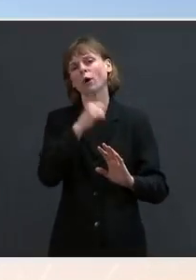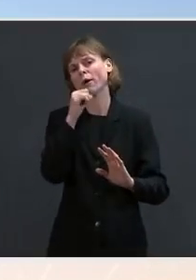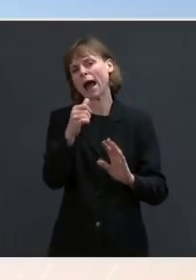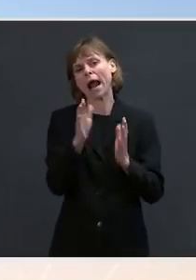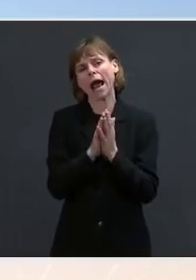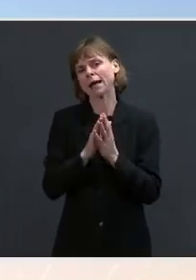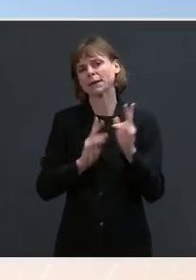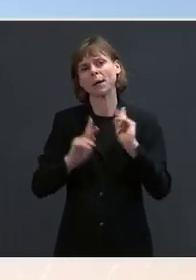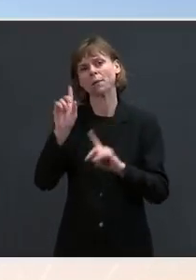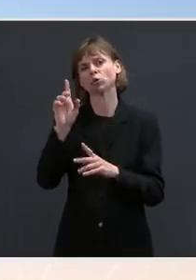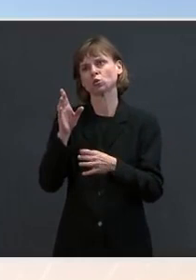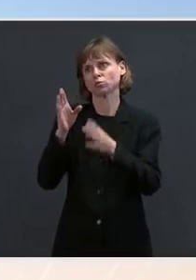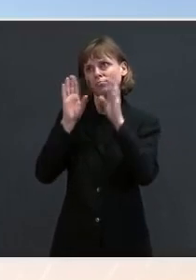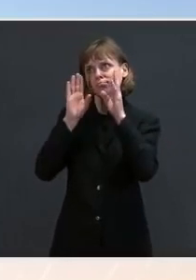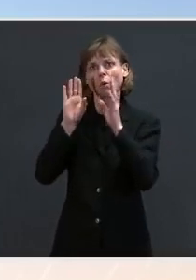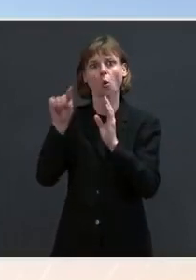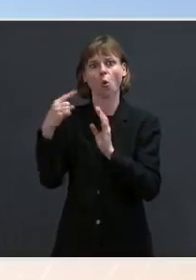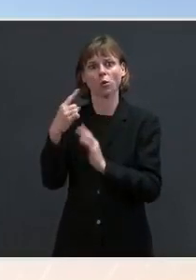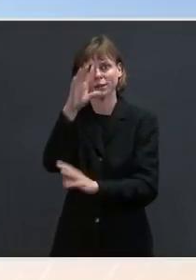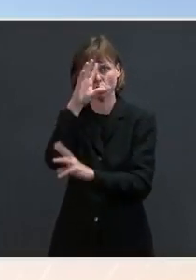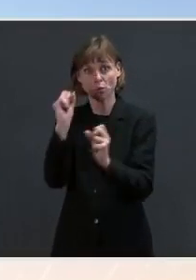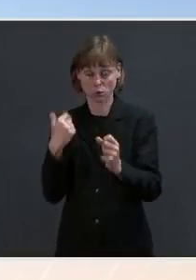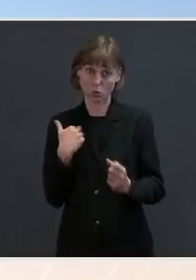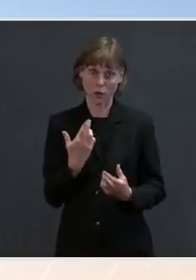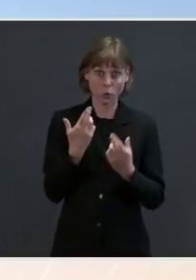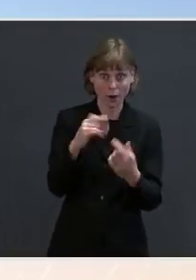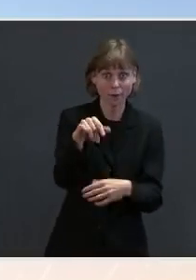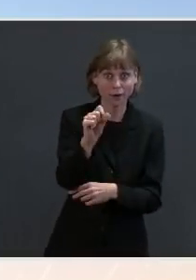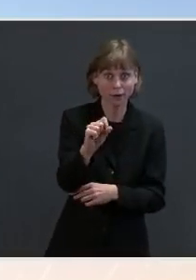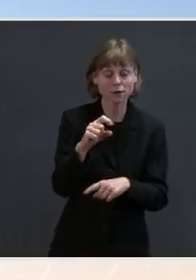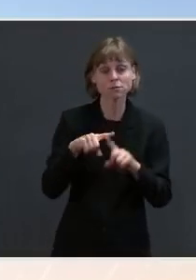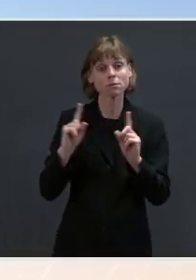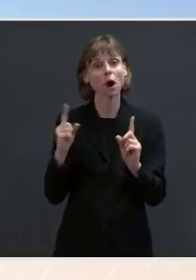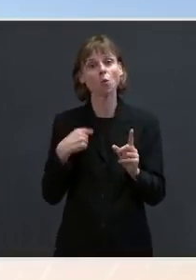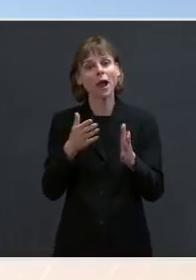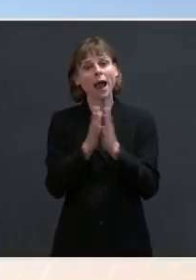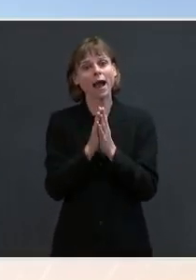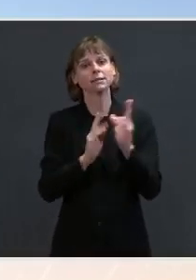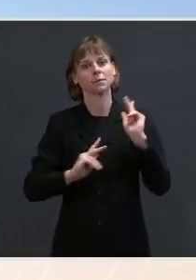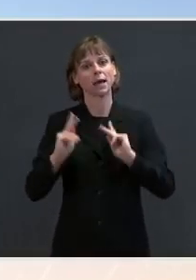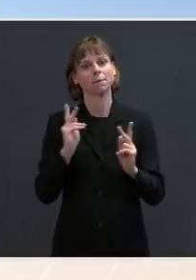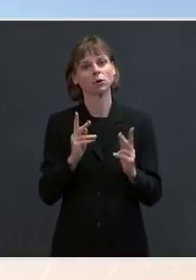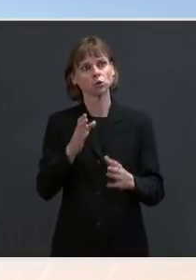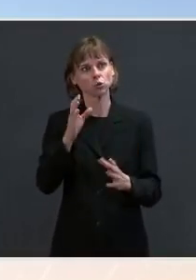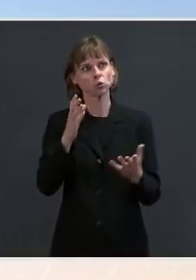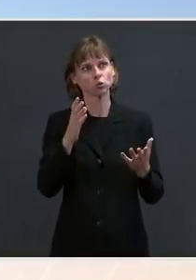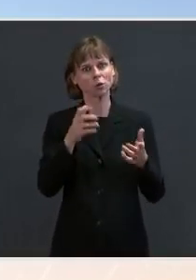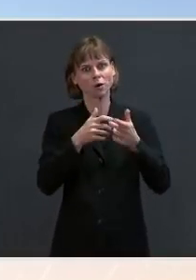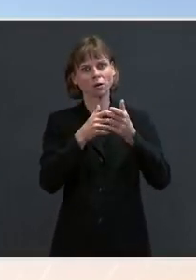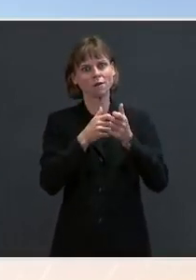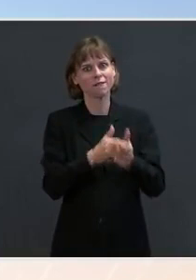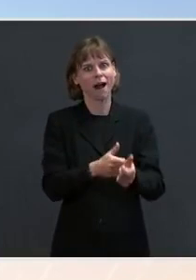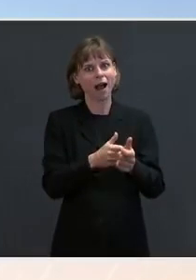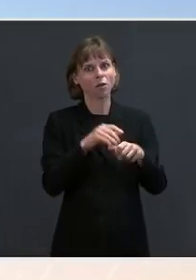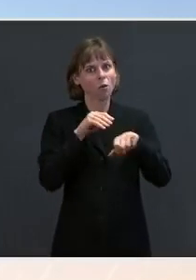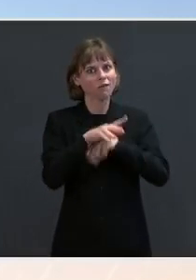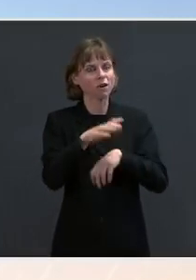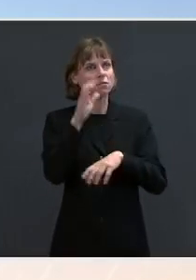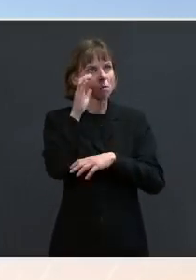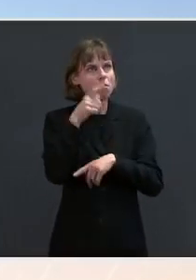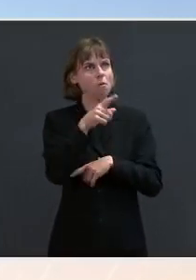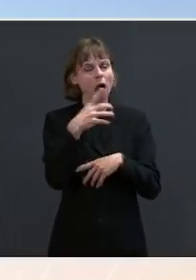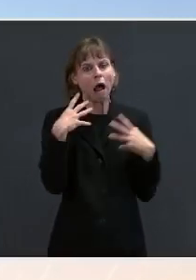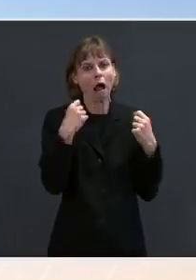to the president. Of course, we recommend that, but we're asking people to listen to health experts, medical experts,